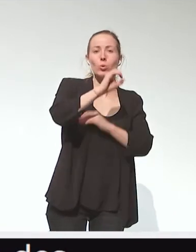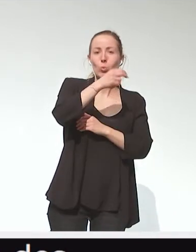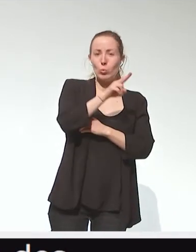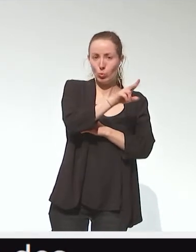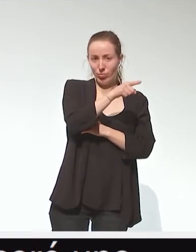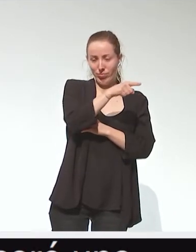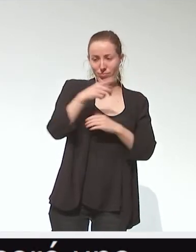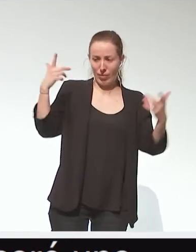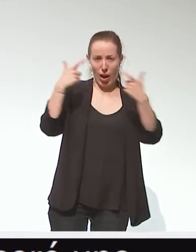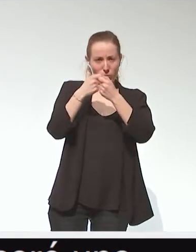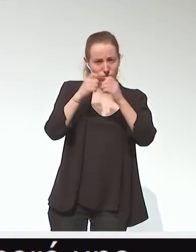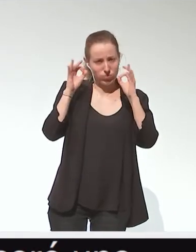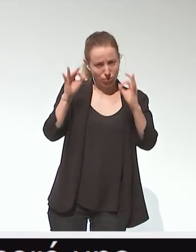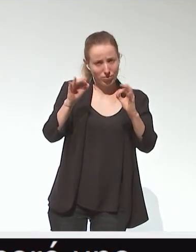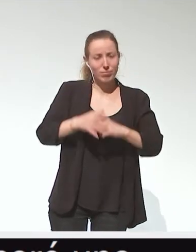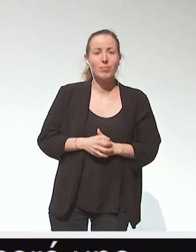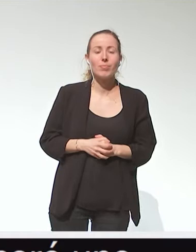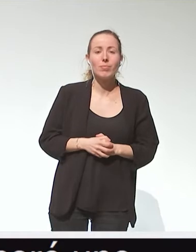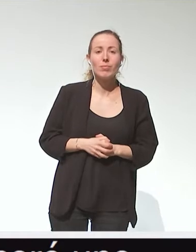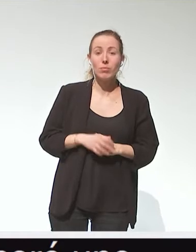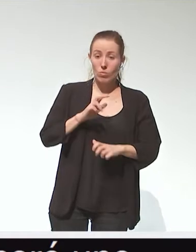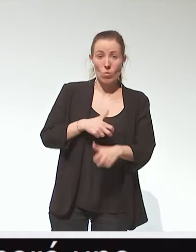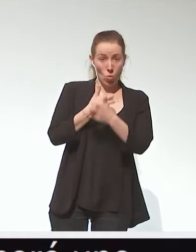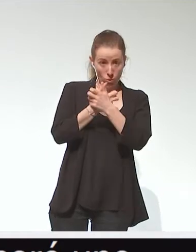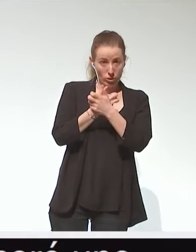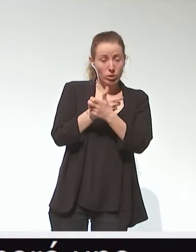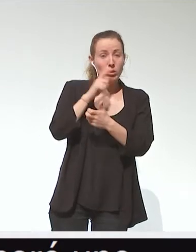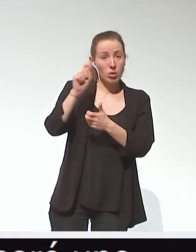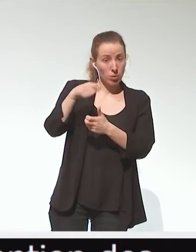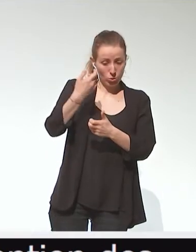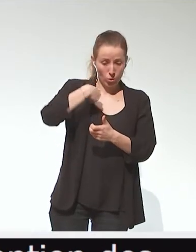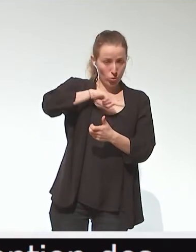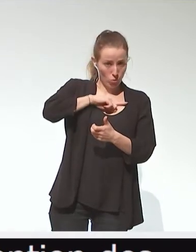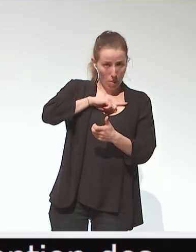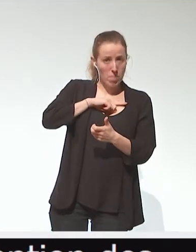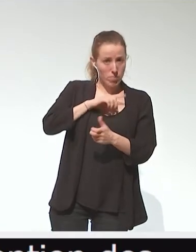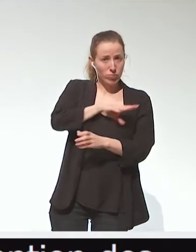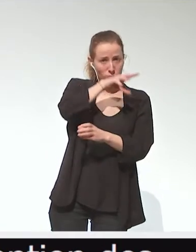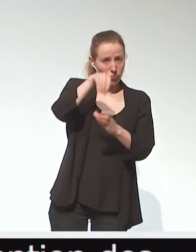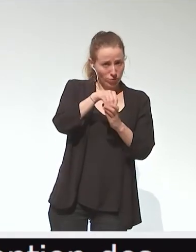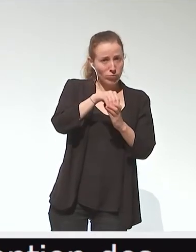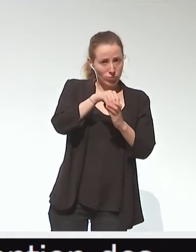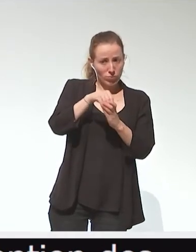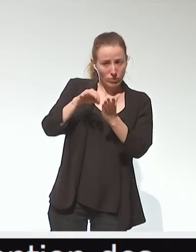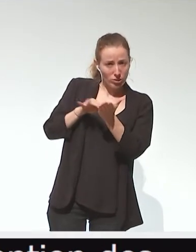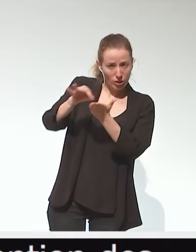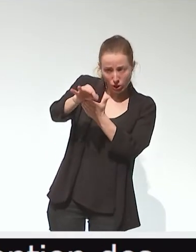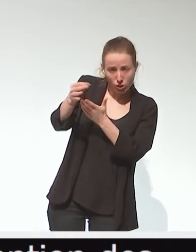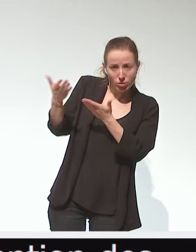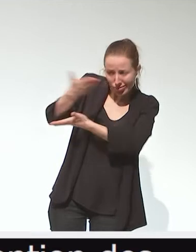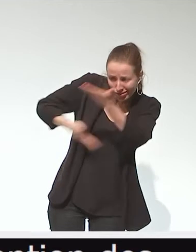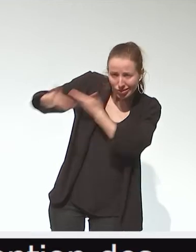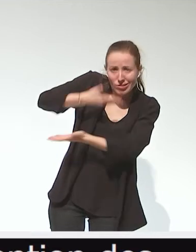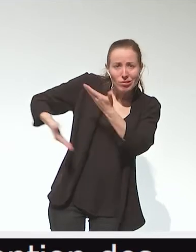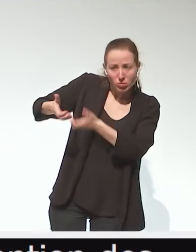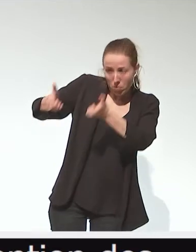the UN Convention. Like other member states, Austria has been able to take an active part in